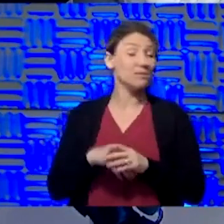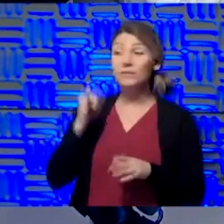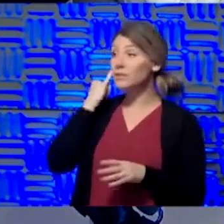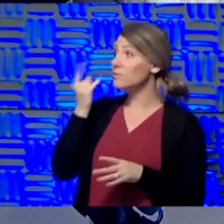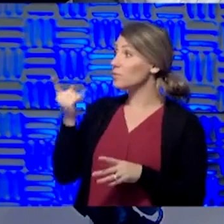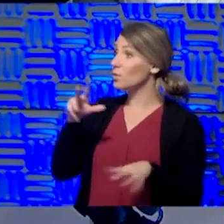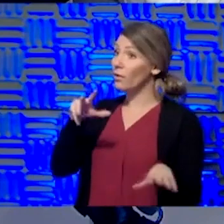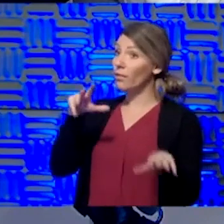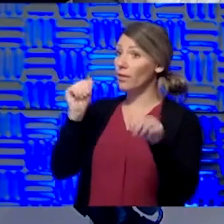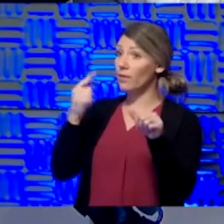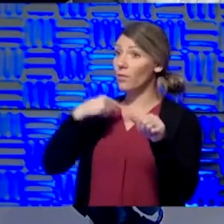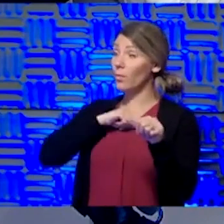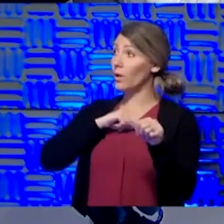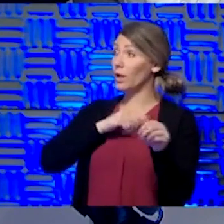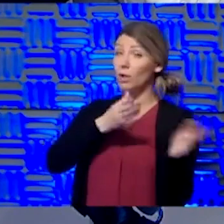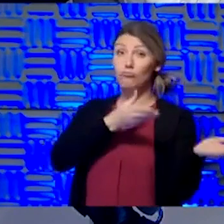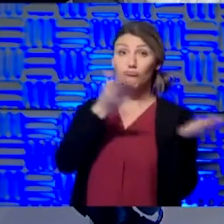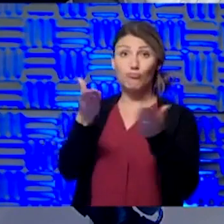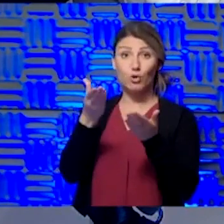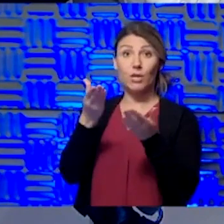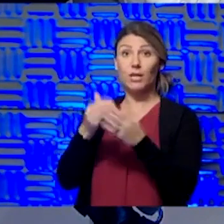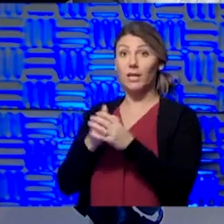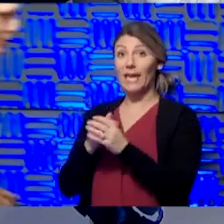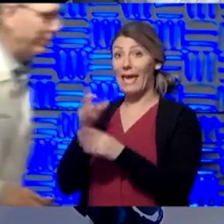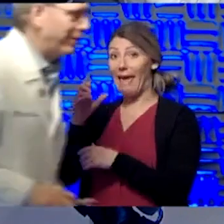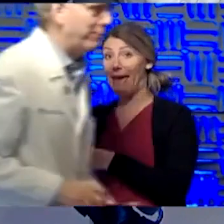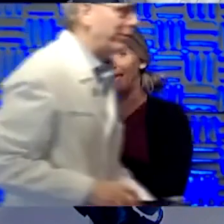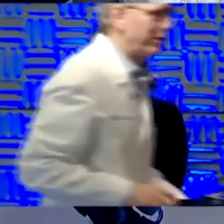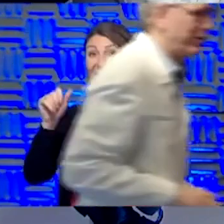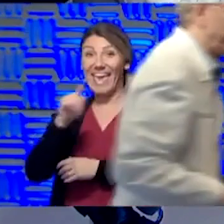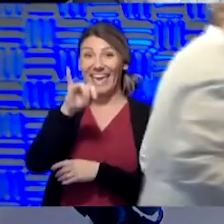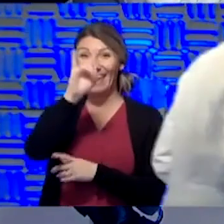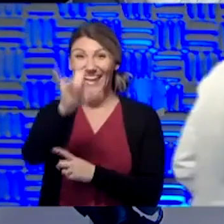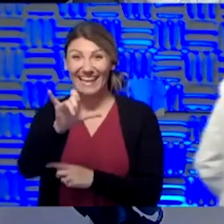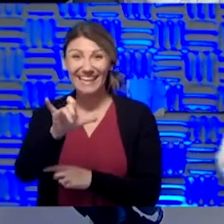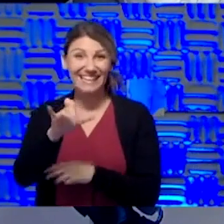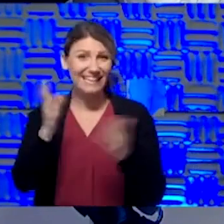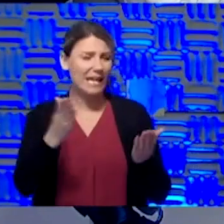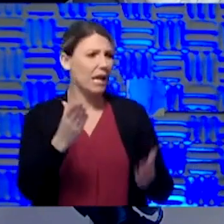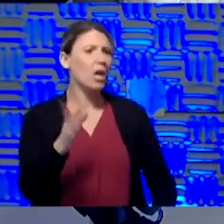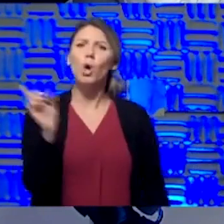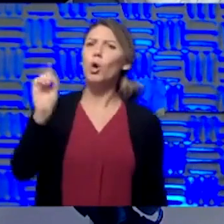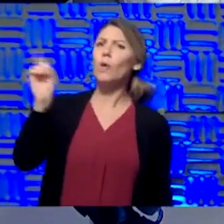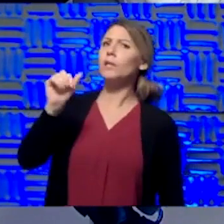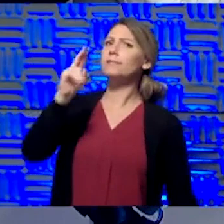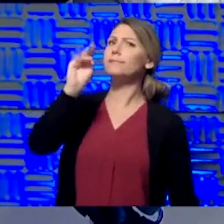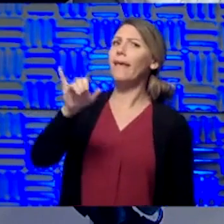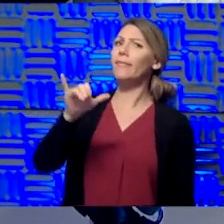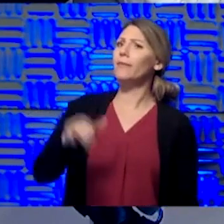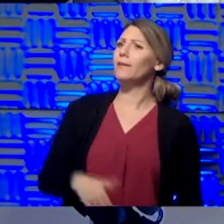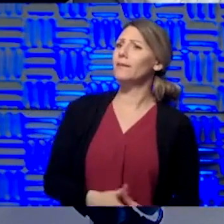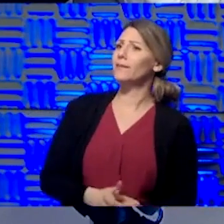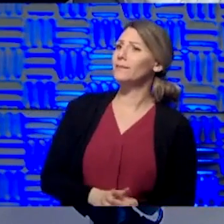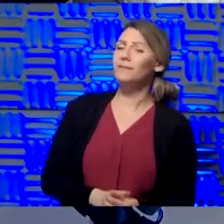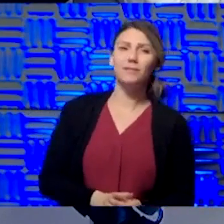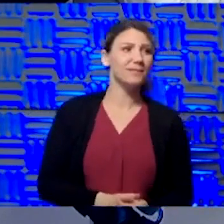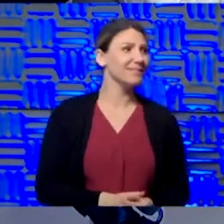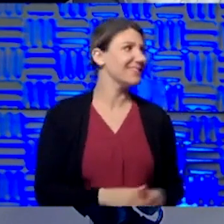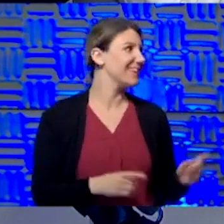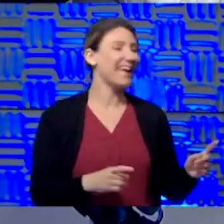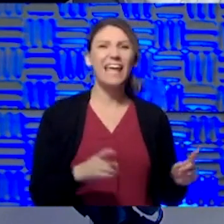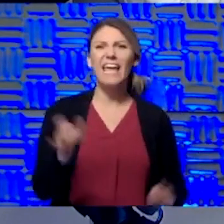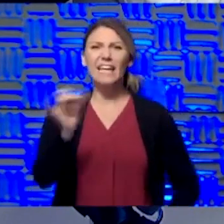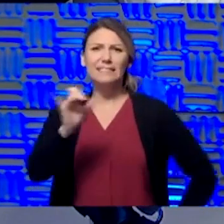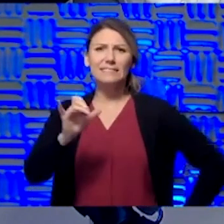we can actually bring him in. It's social distancing we're practicing. Oh, that's true. Where is he? Anthony. This is like Headed that